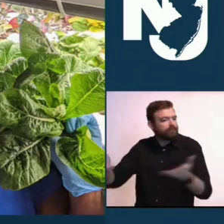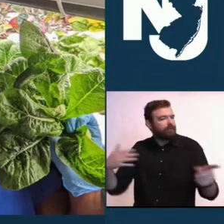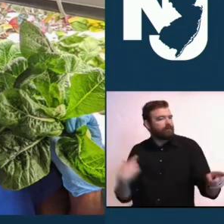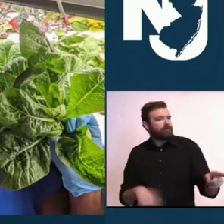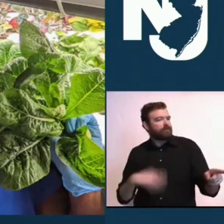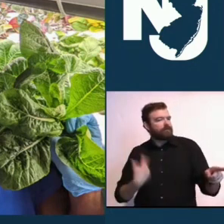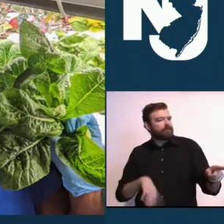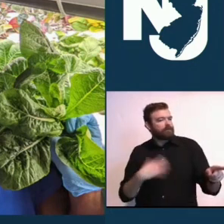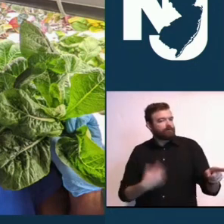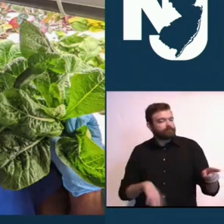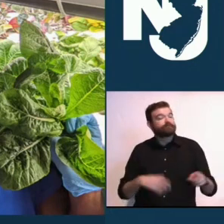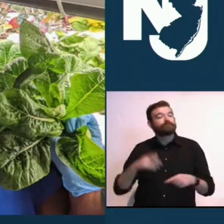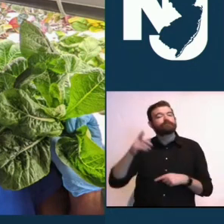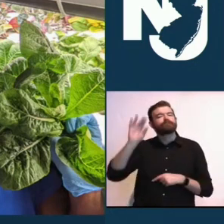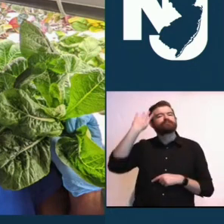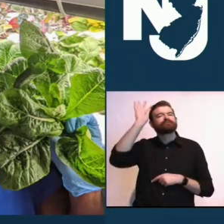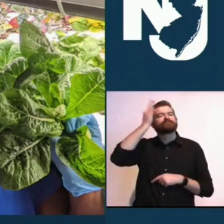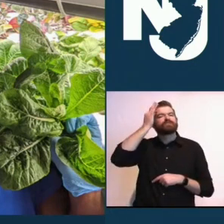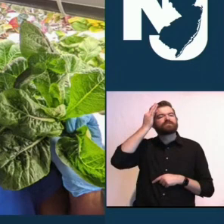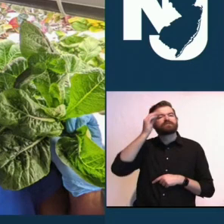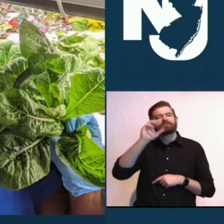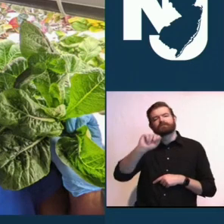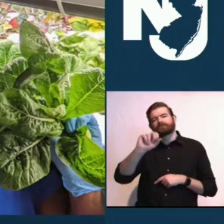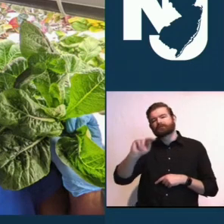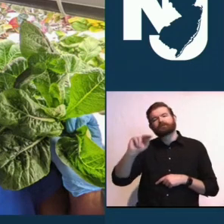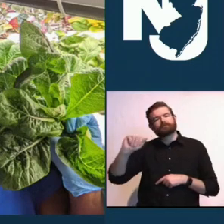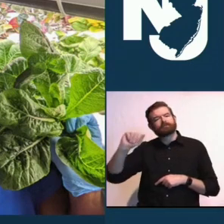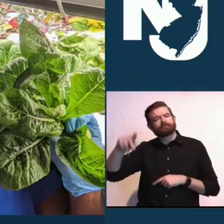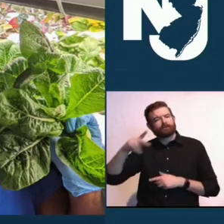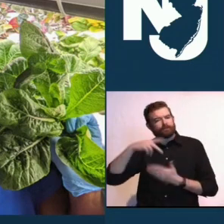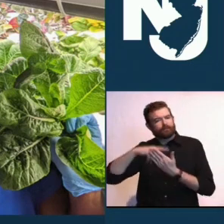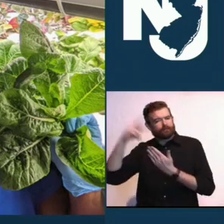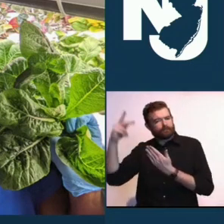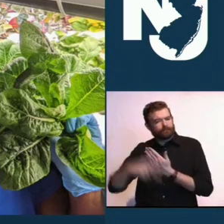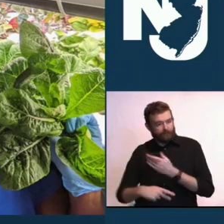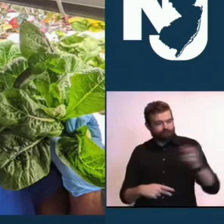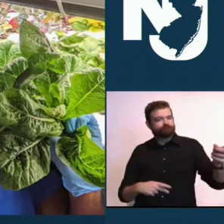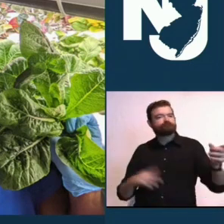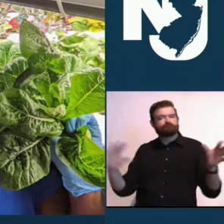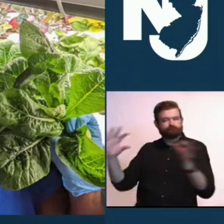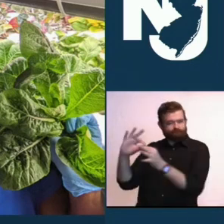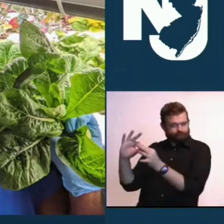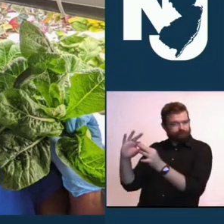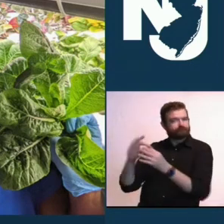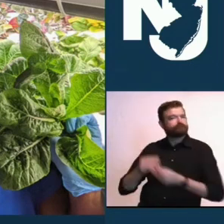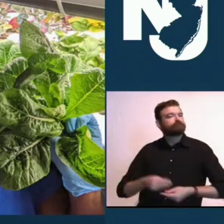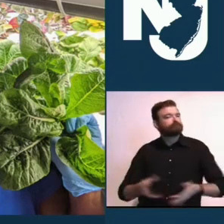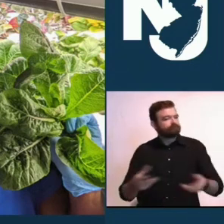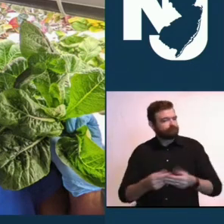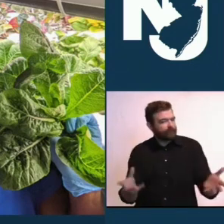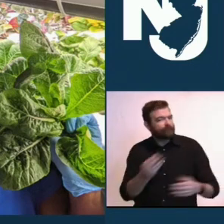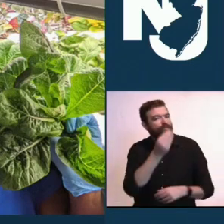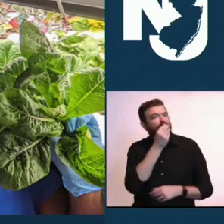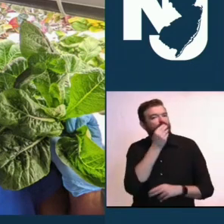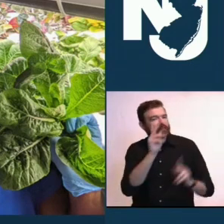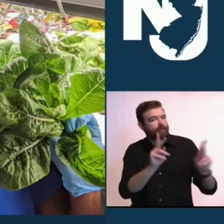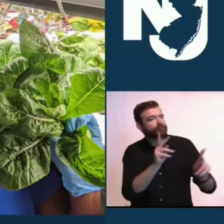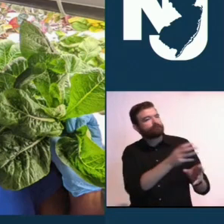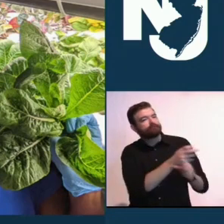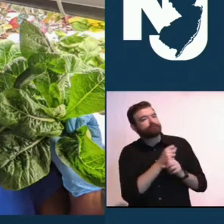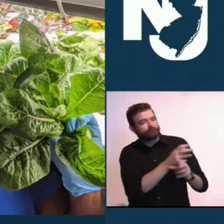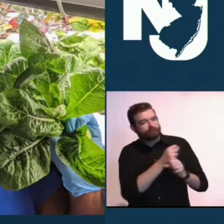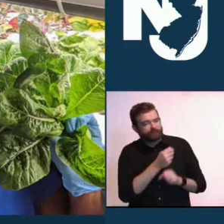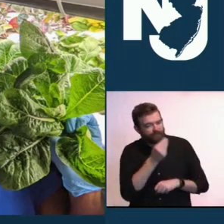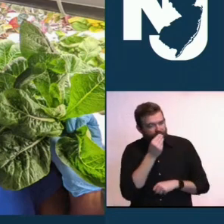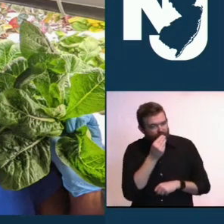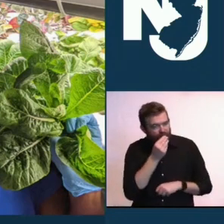through the Federal Supplemental Nutrition Assistance Program, otherwise known as SNAP. So much of this was made possible through a grant from the